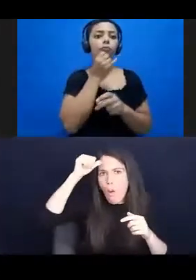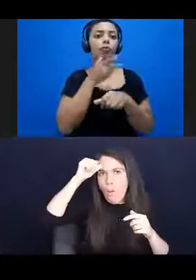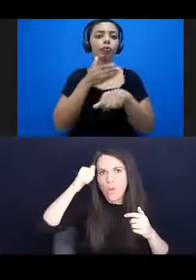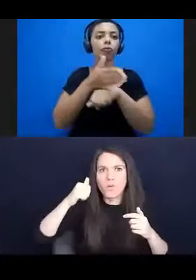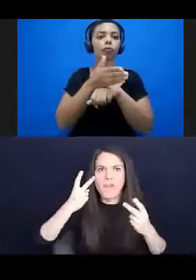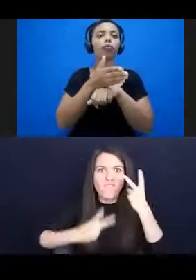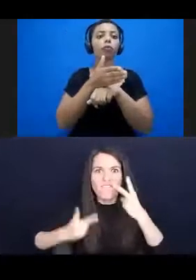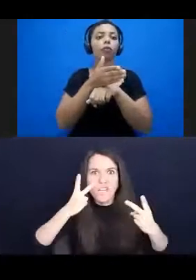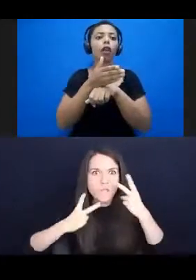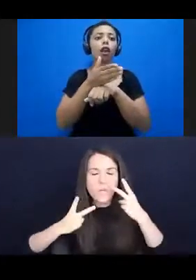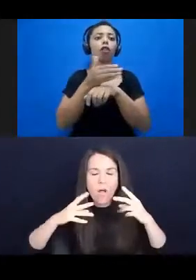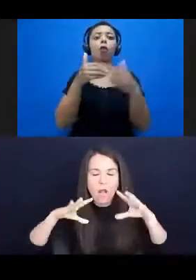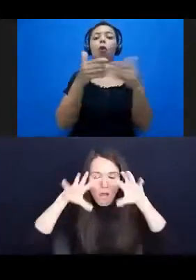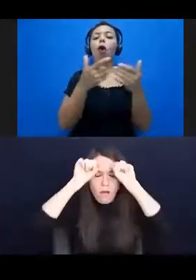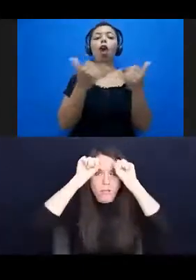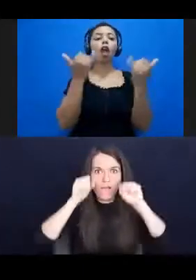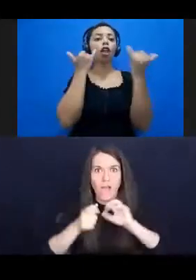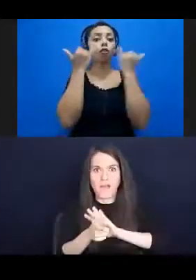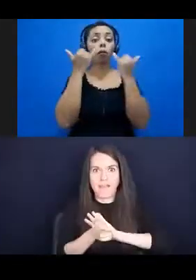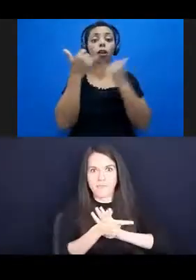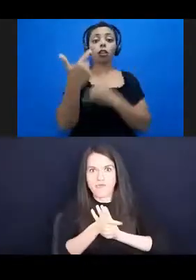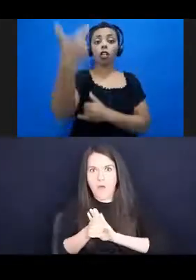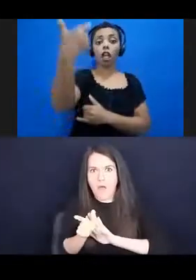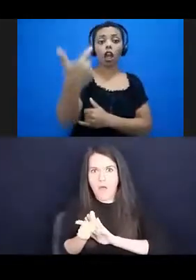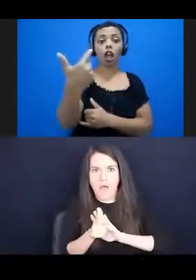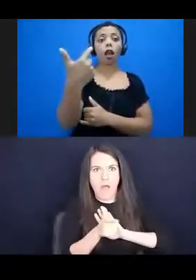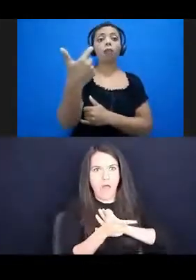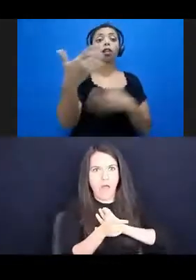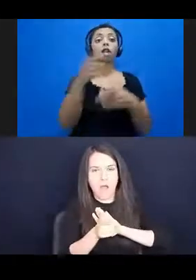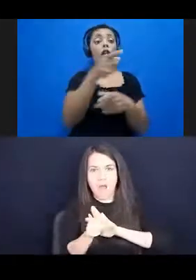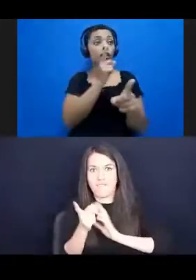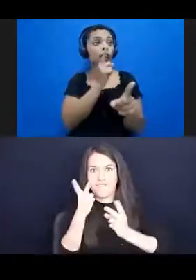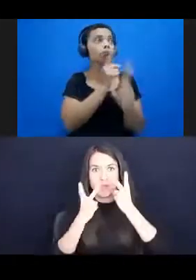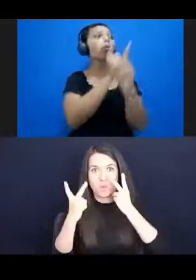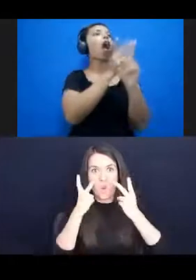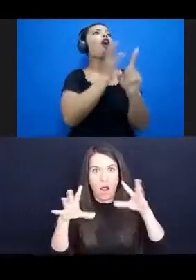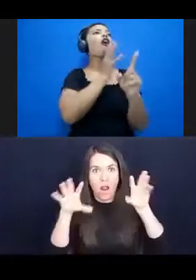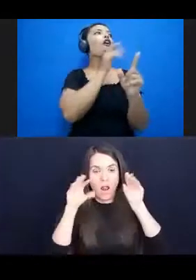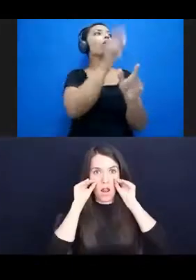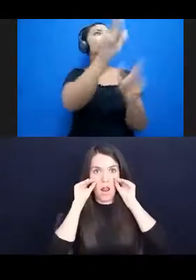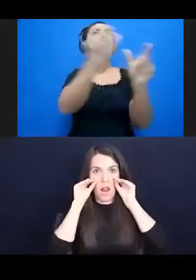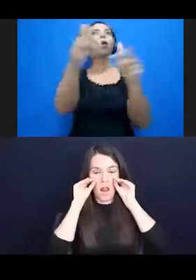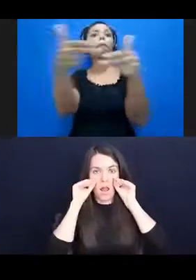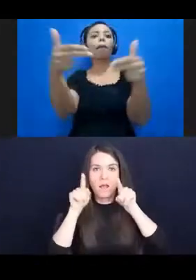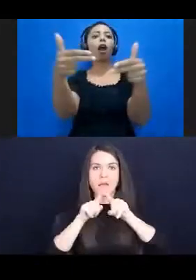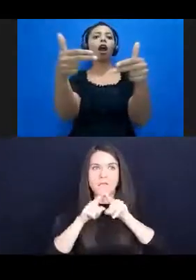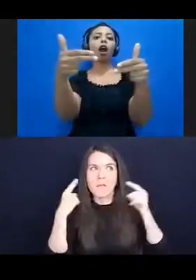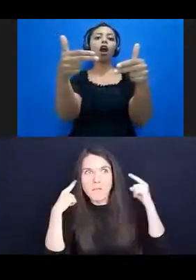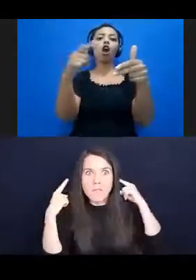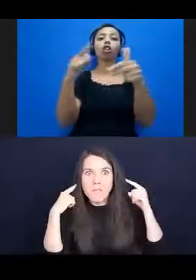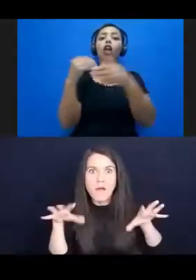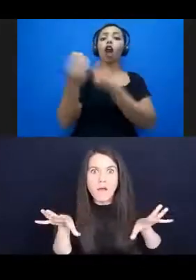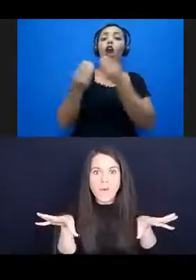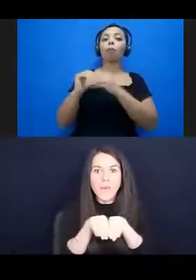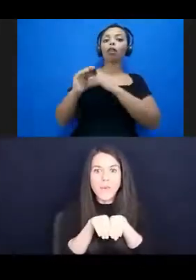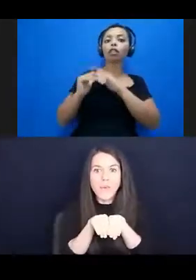take information from a camera, so information that it finds visually, information from eye beacons in the environment, so by